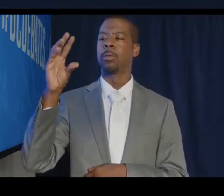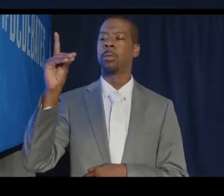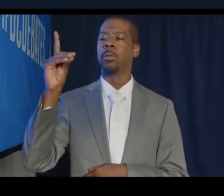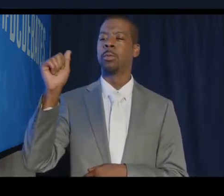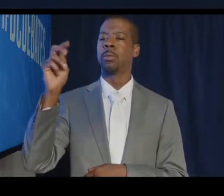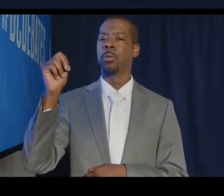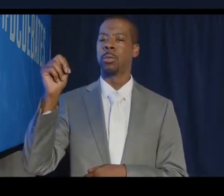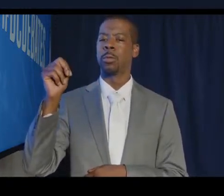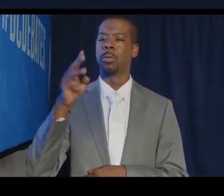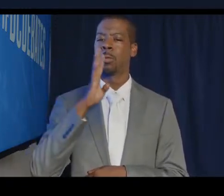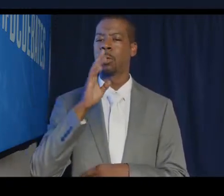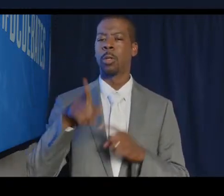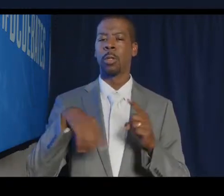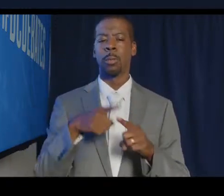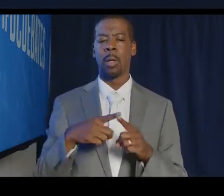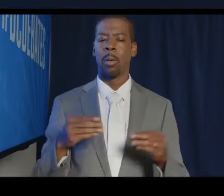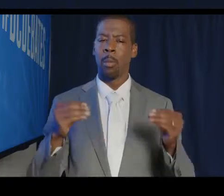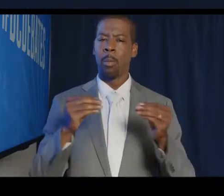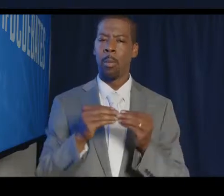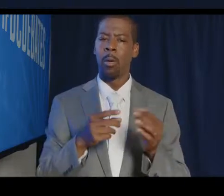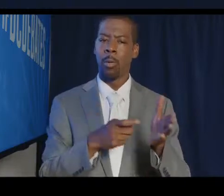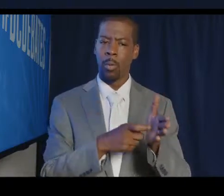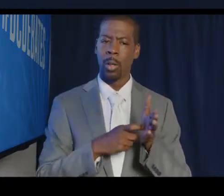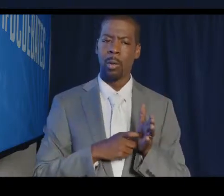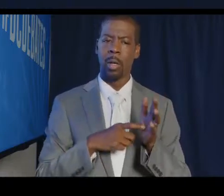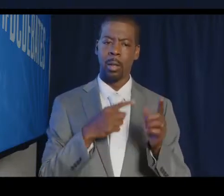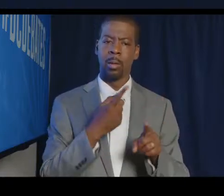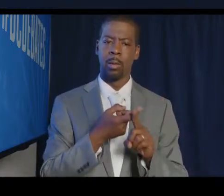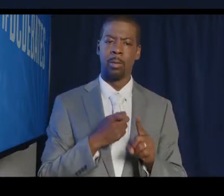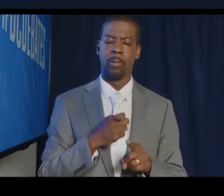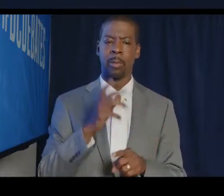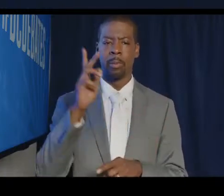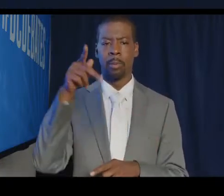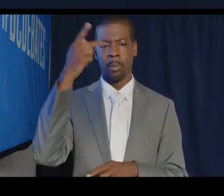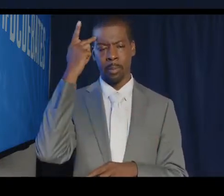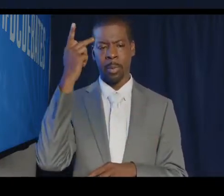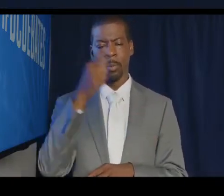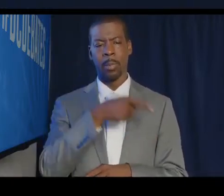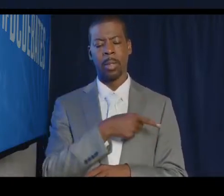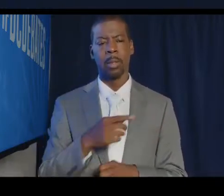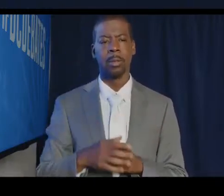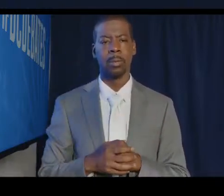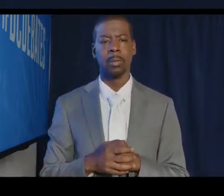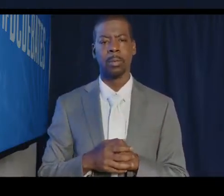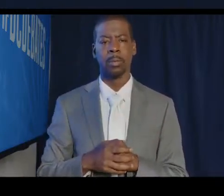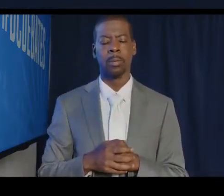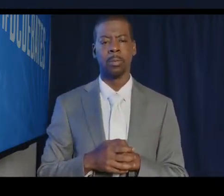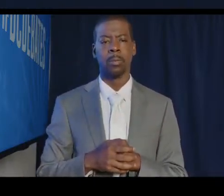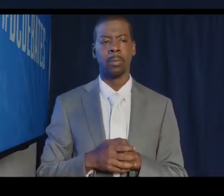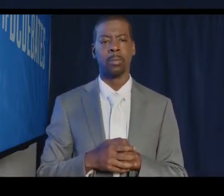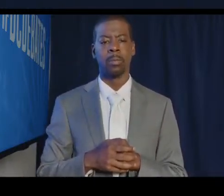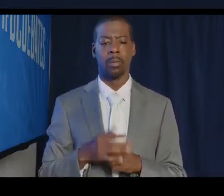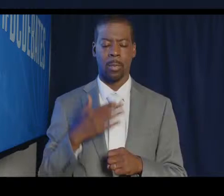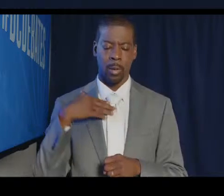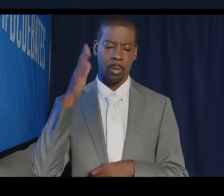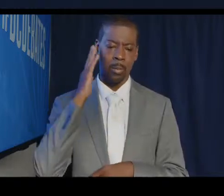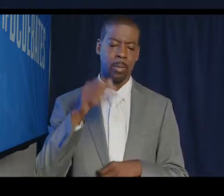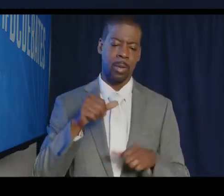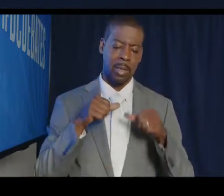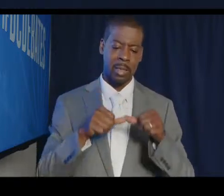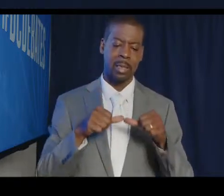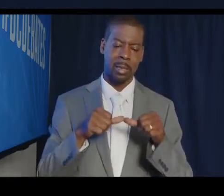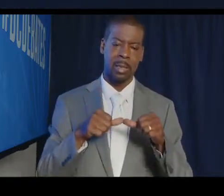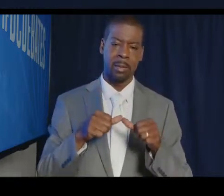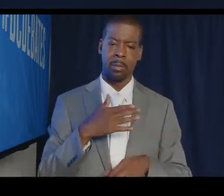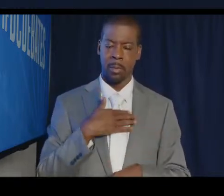about more is required of public officials, more is required of the public trust. And so I'm going to keep doing my job. The